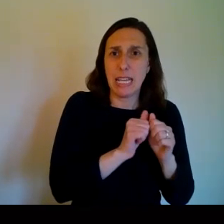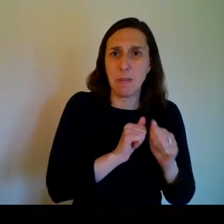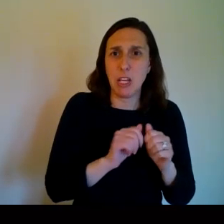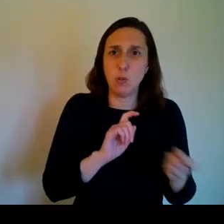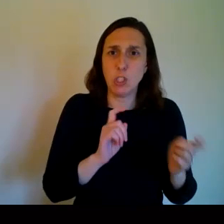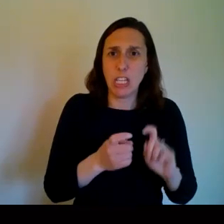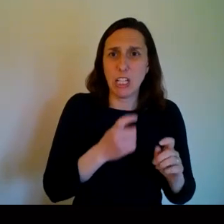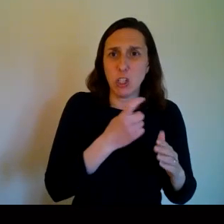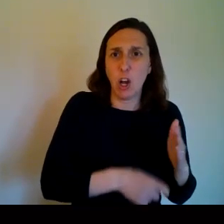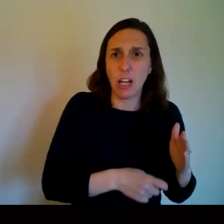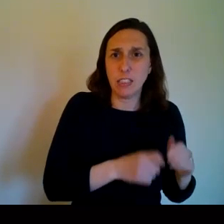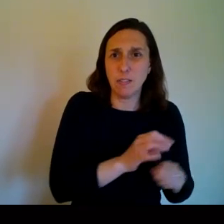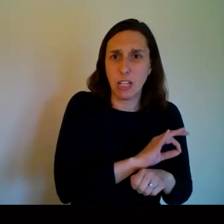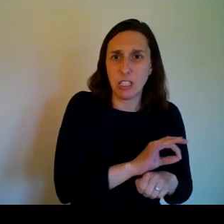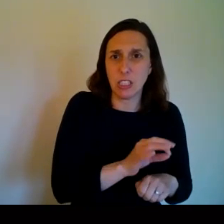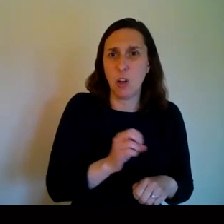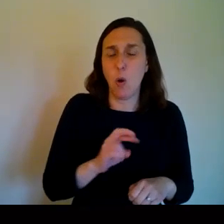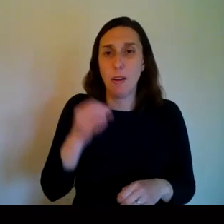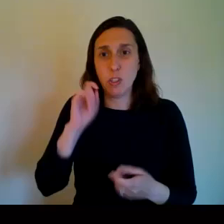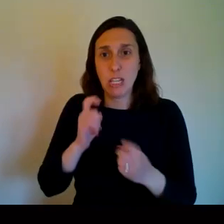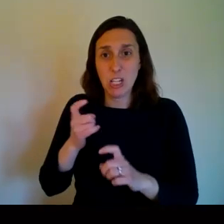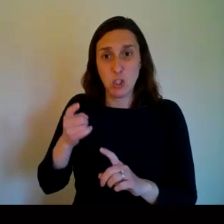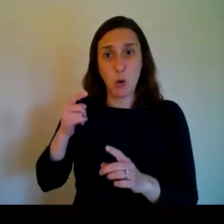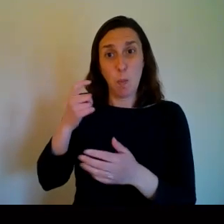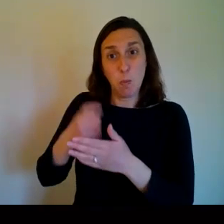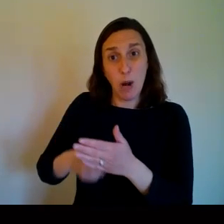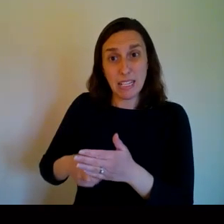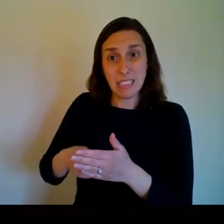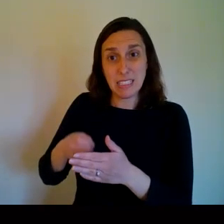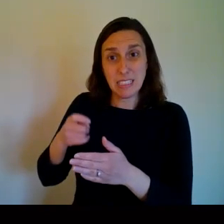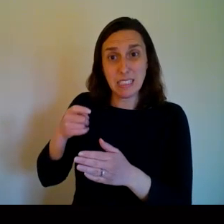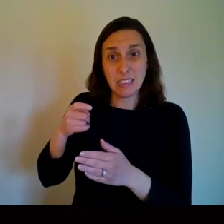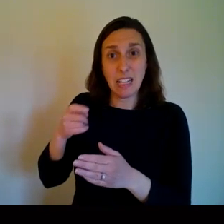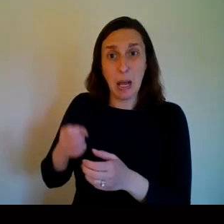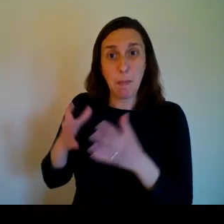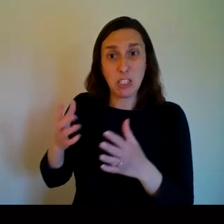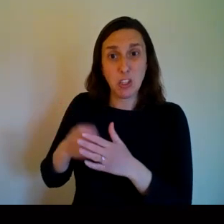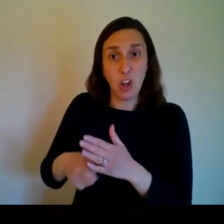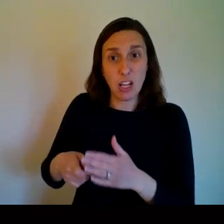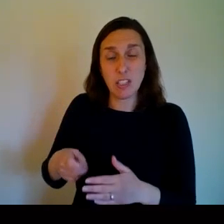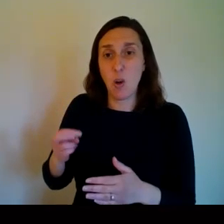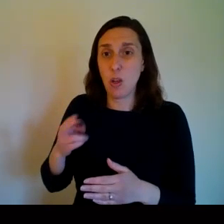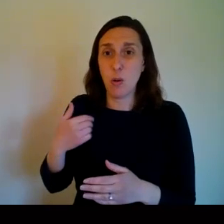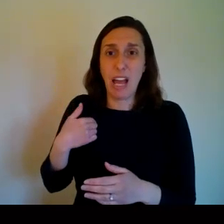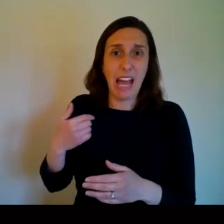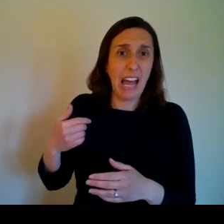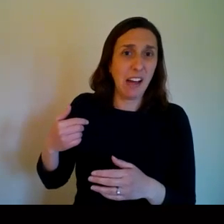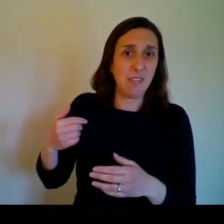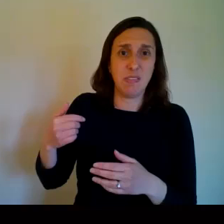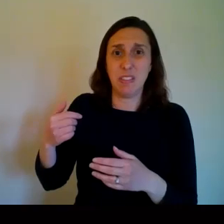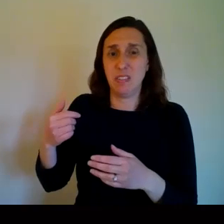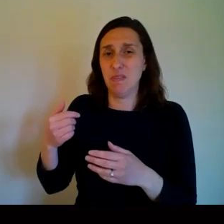You change your price point, or you have different lost leader